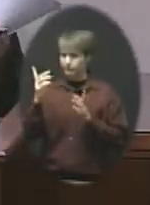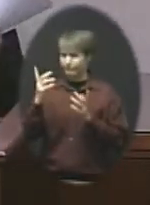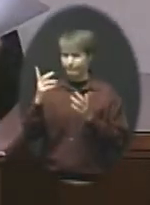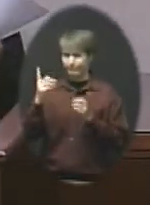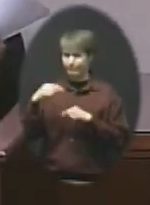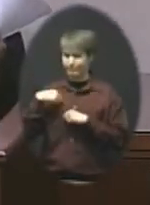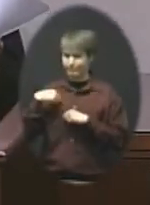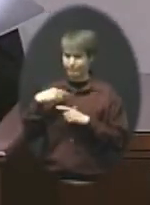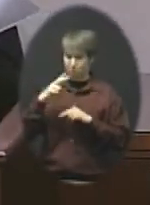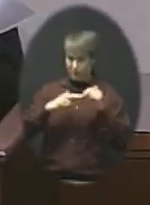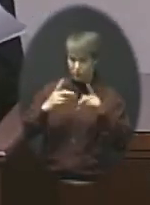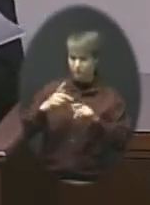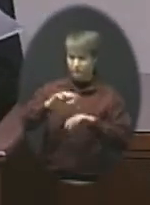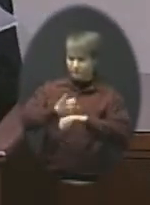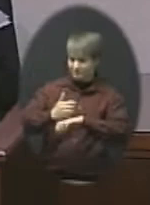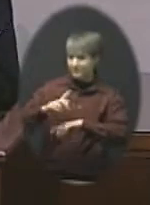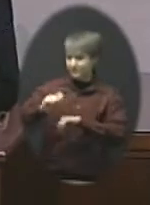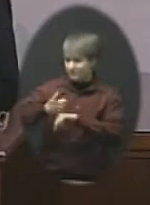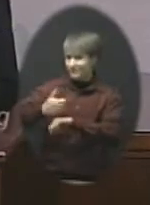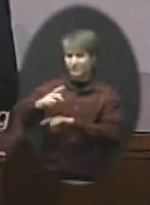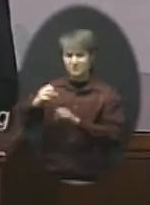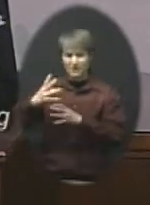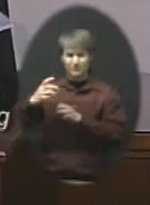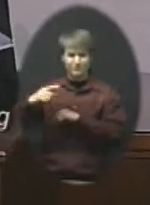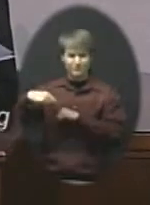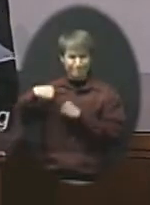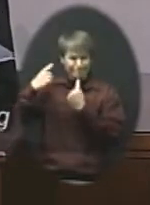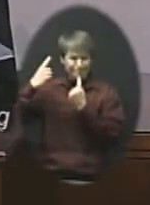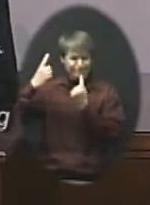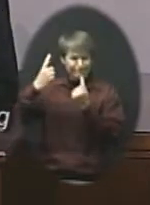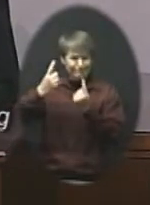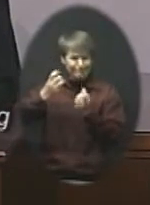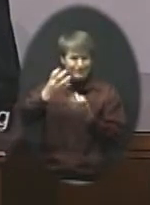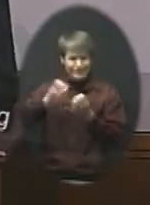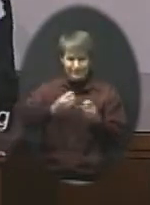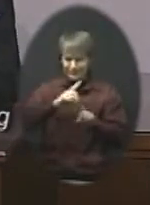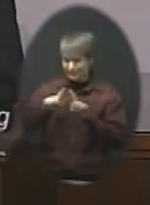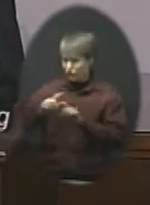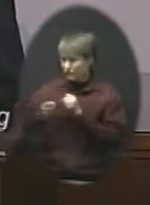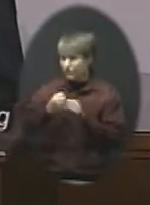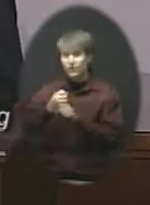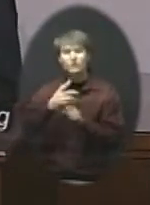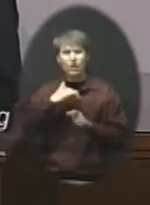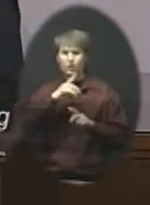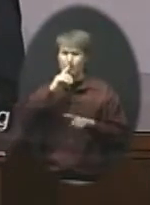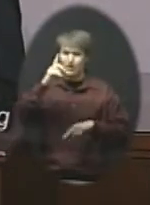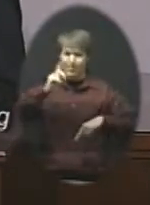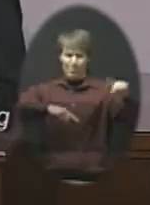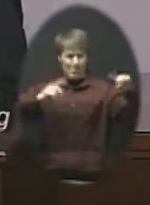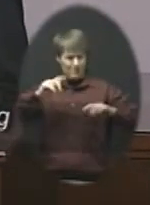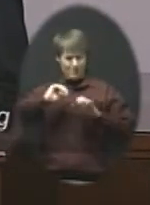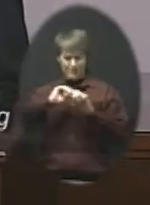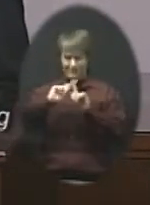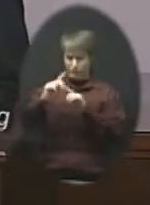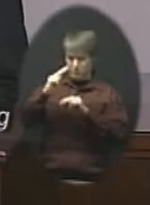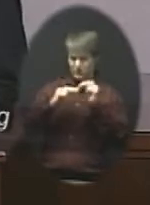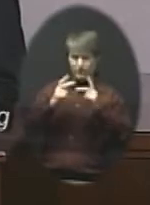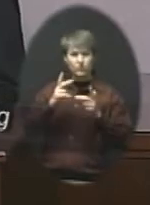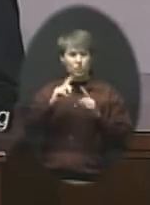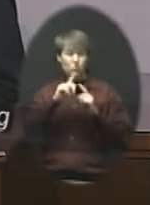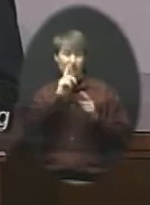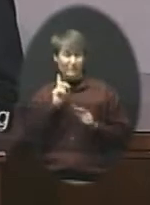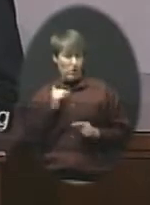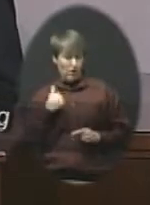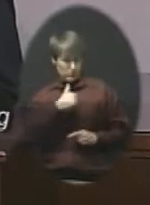years, that could be a large variable from building to building. So for us doing that ourselves saves the district